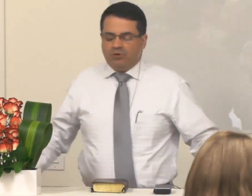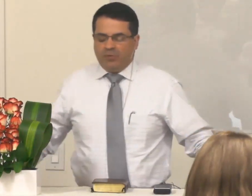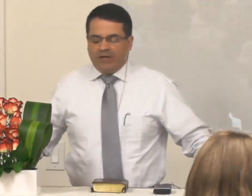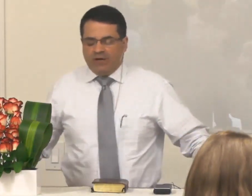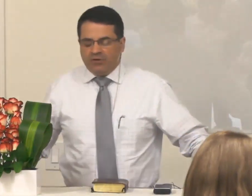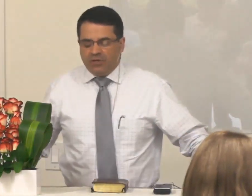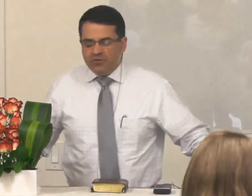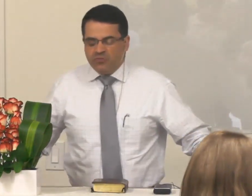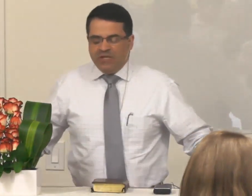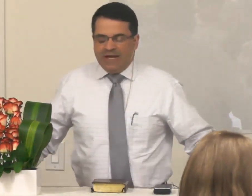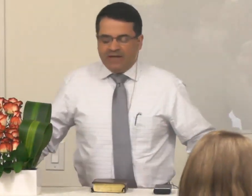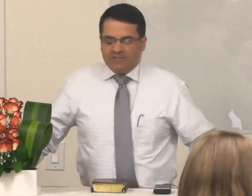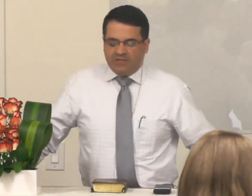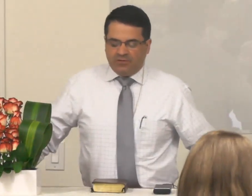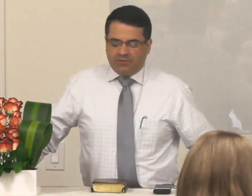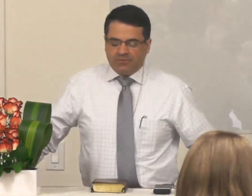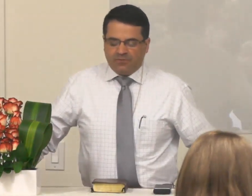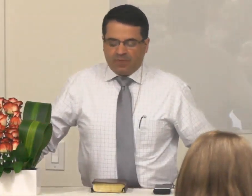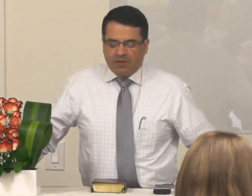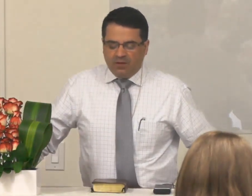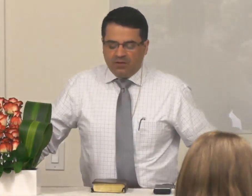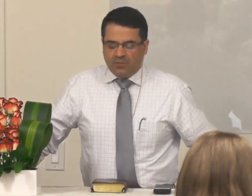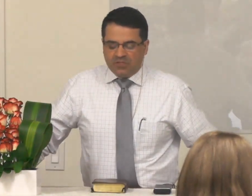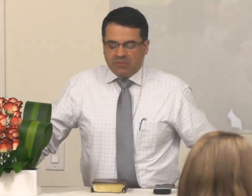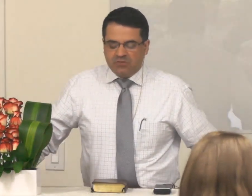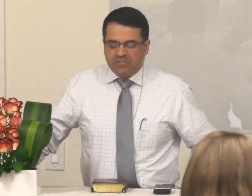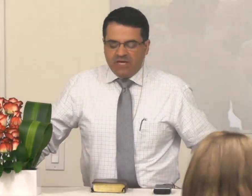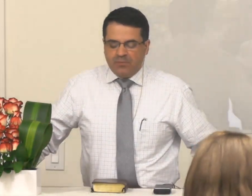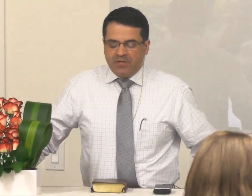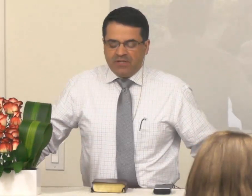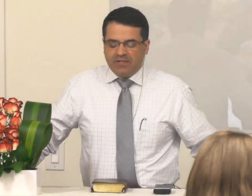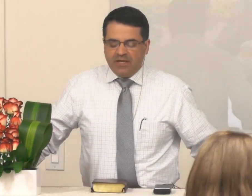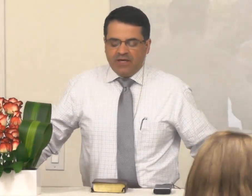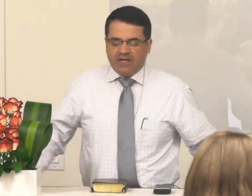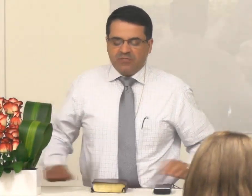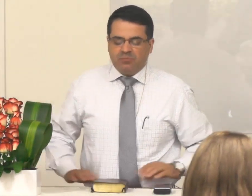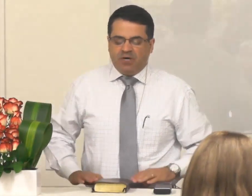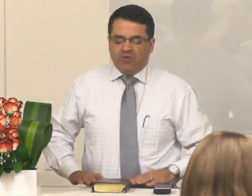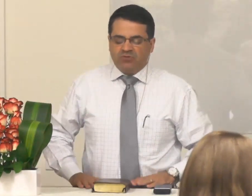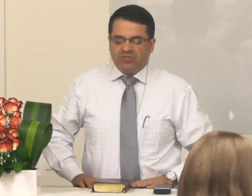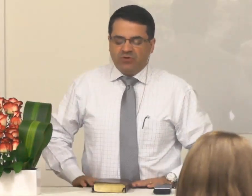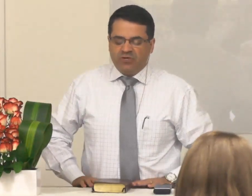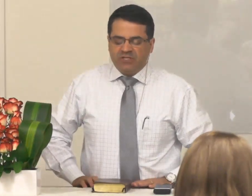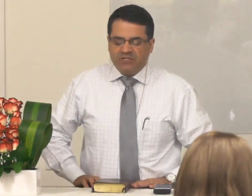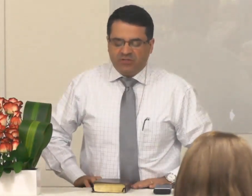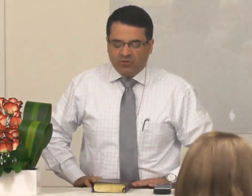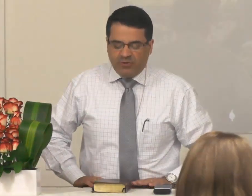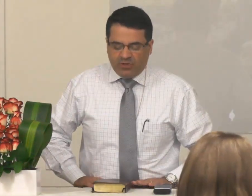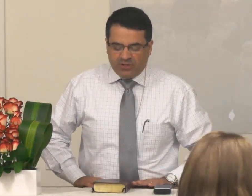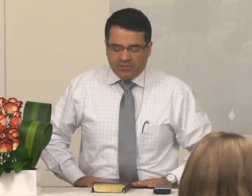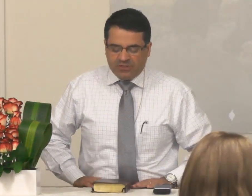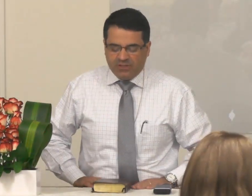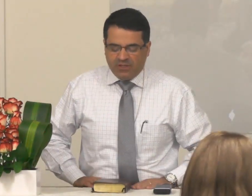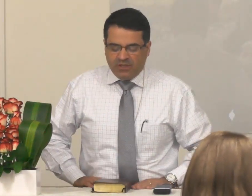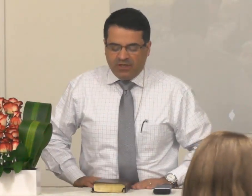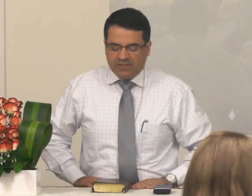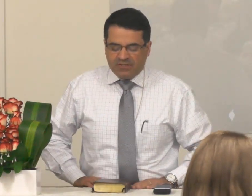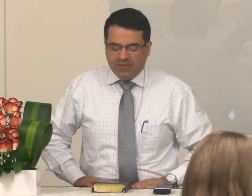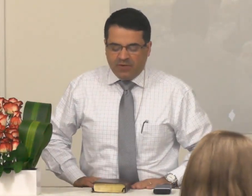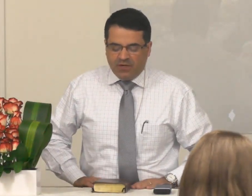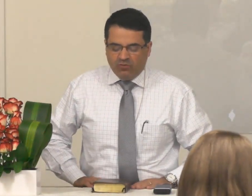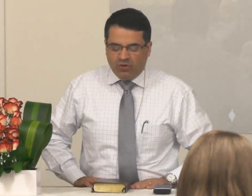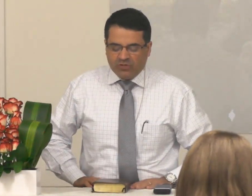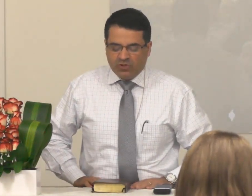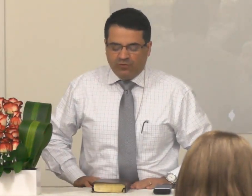operate health and miracles, that we may always have the hands of the Lord